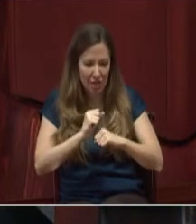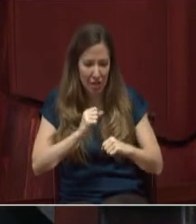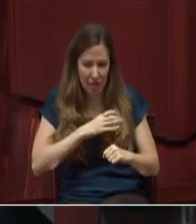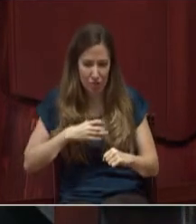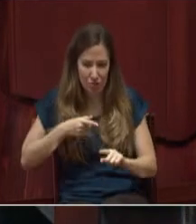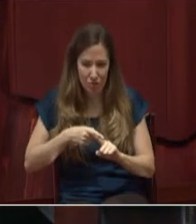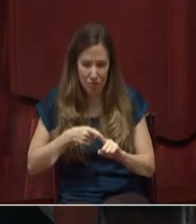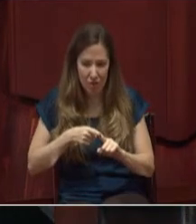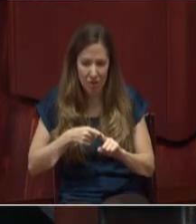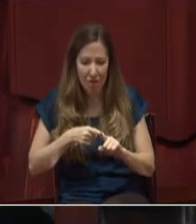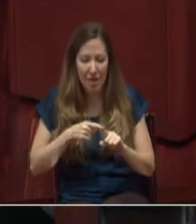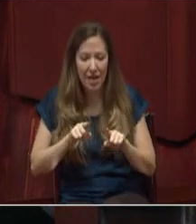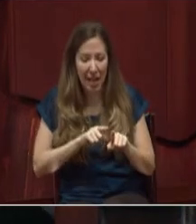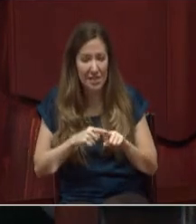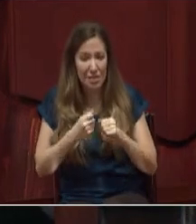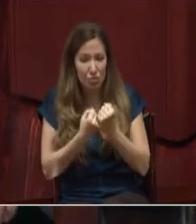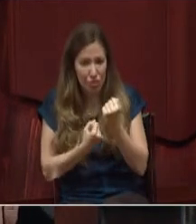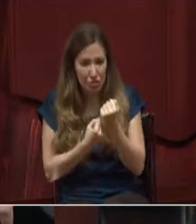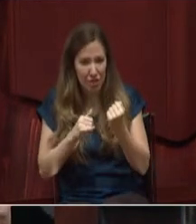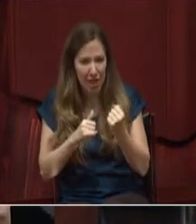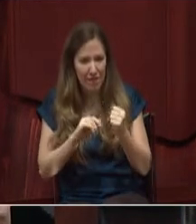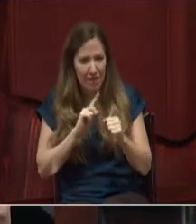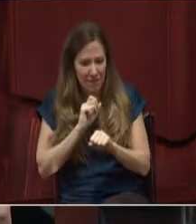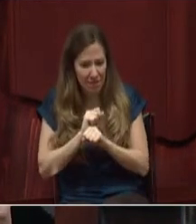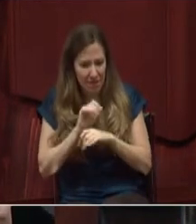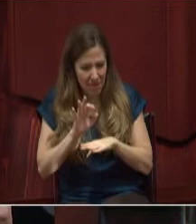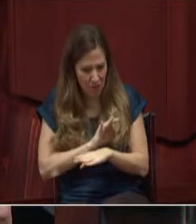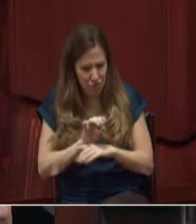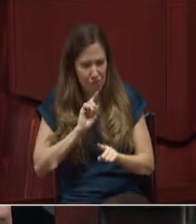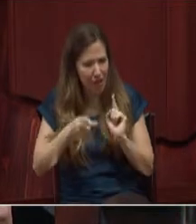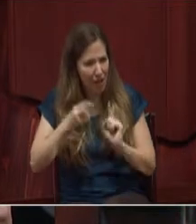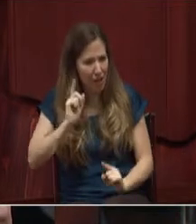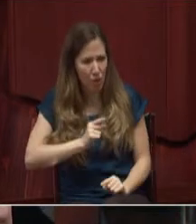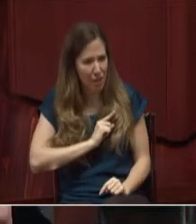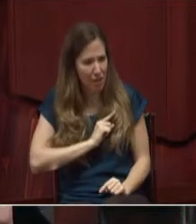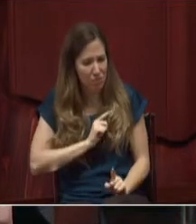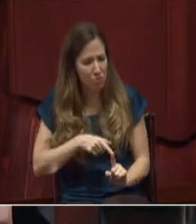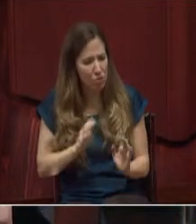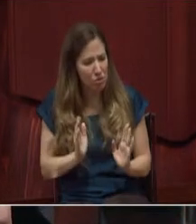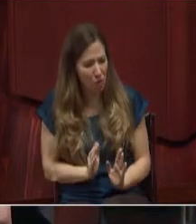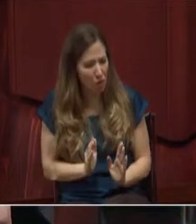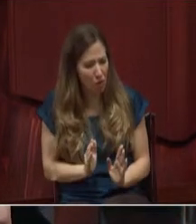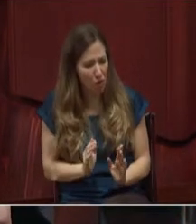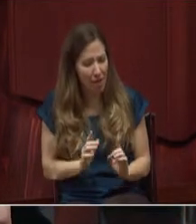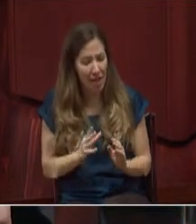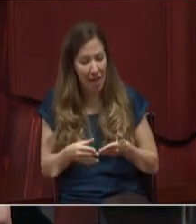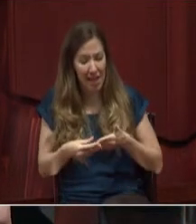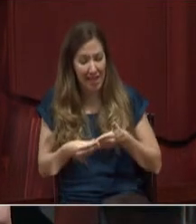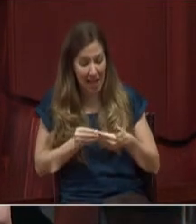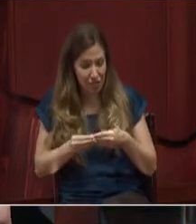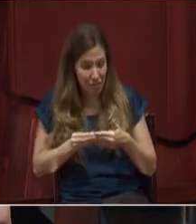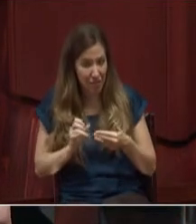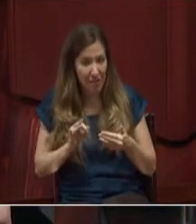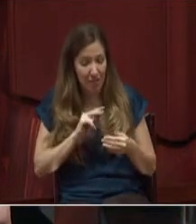that functioned, and it was because it was very high quality, it was very small, very agile. And if you